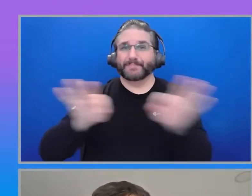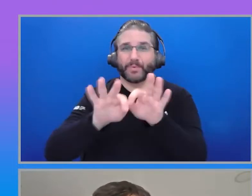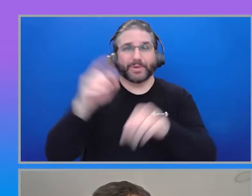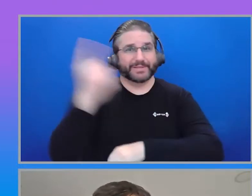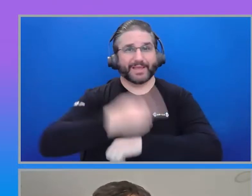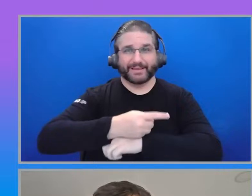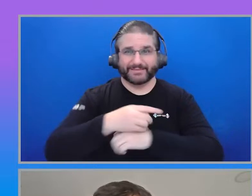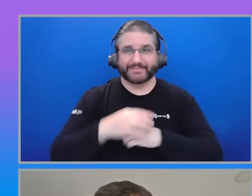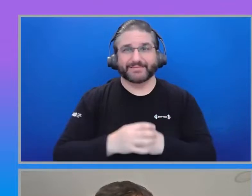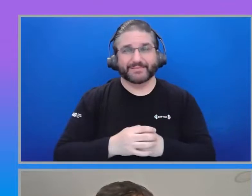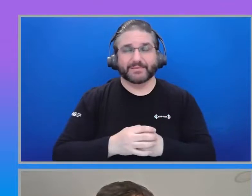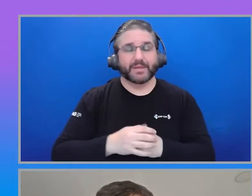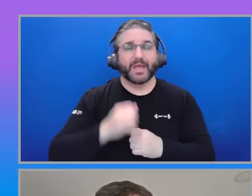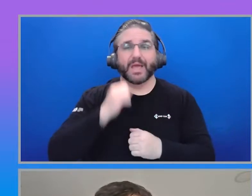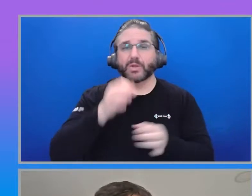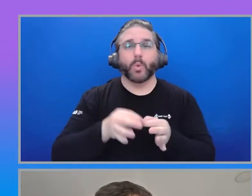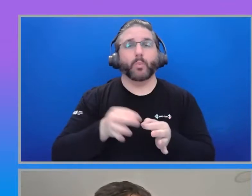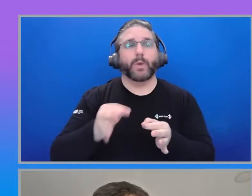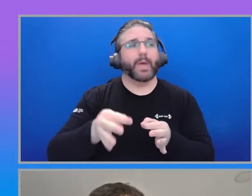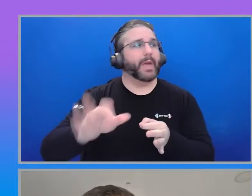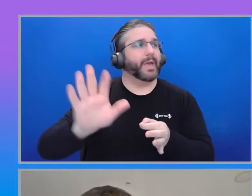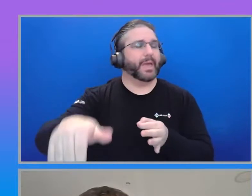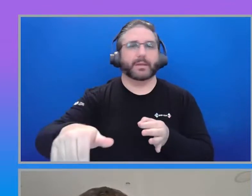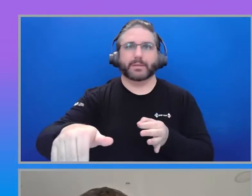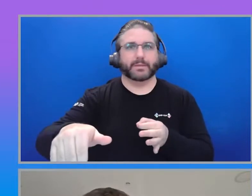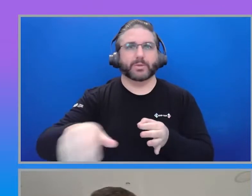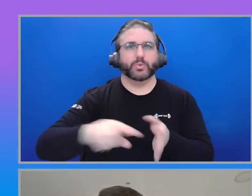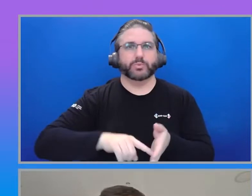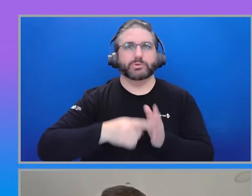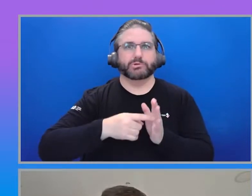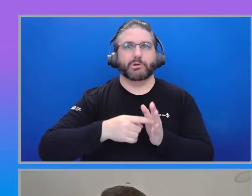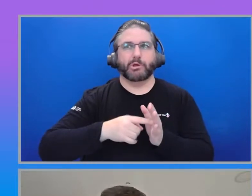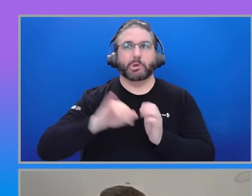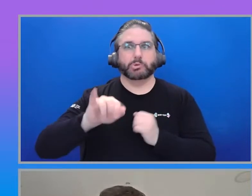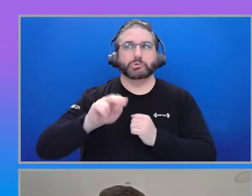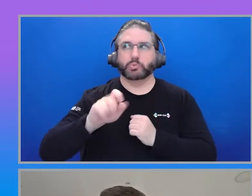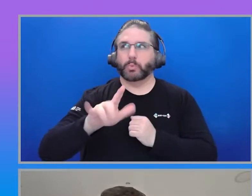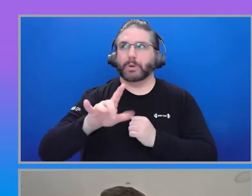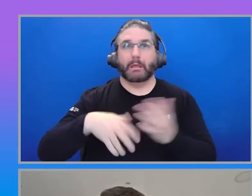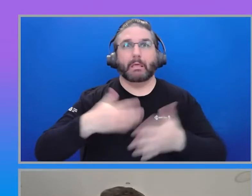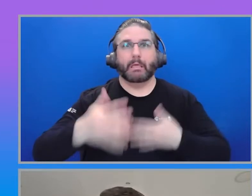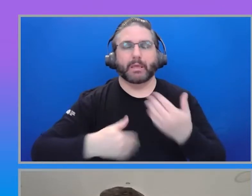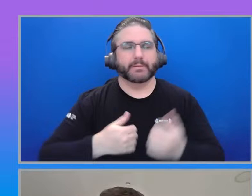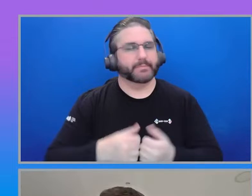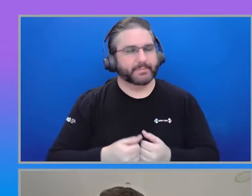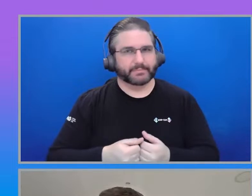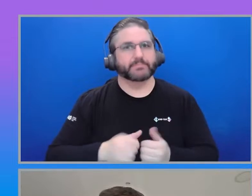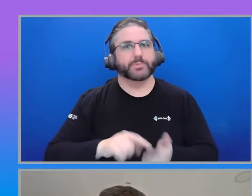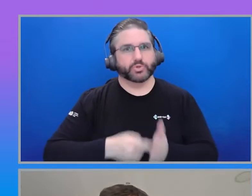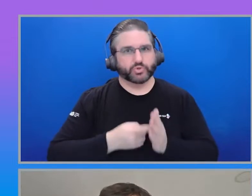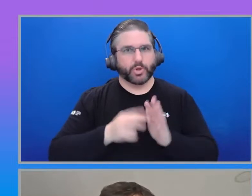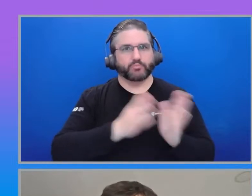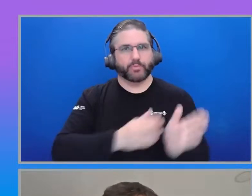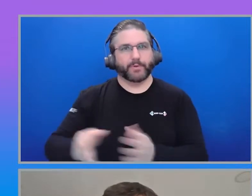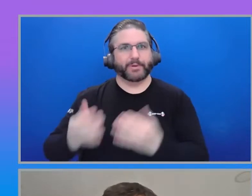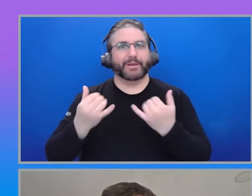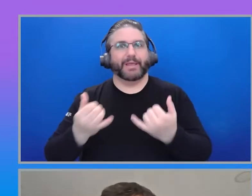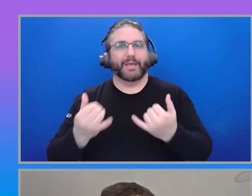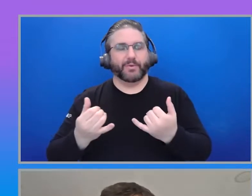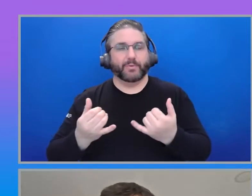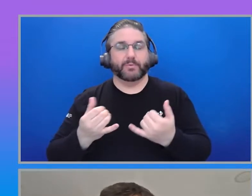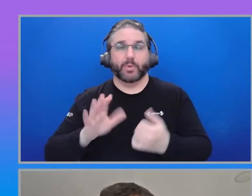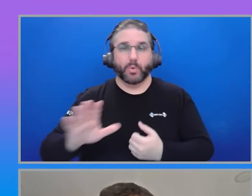don't wait to take action to the 28th of June. Be prepared and make sure that your products and services